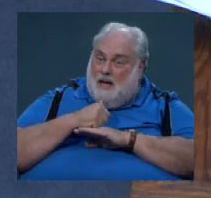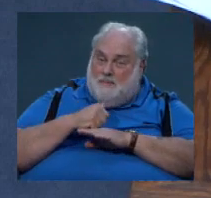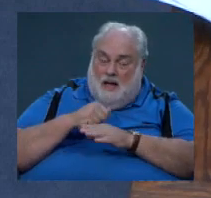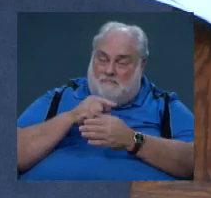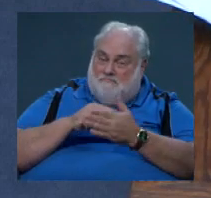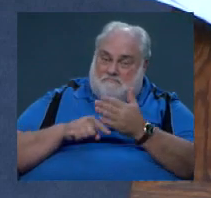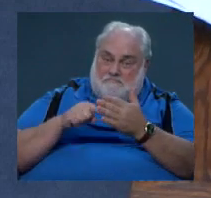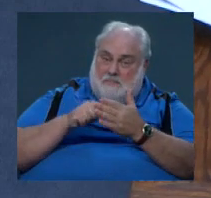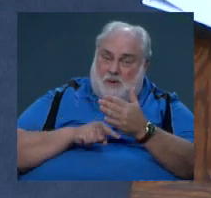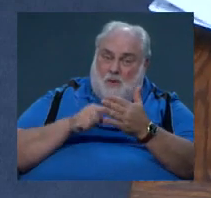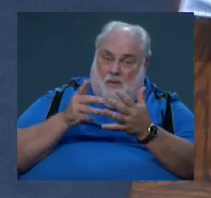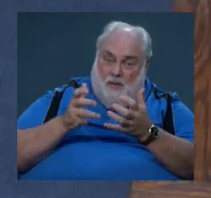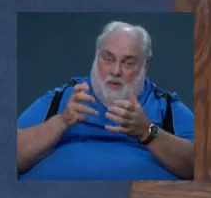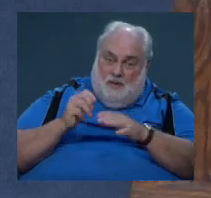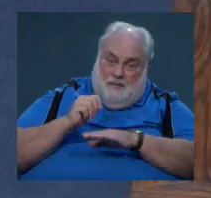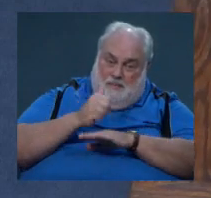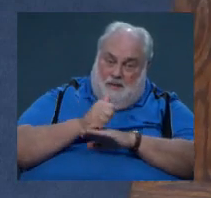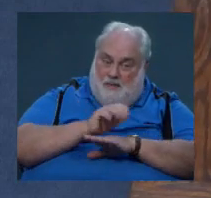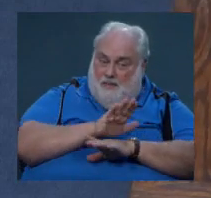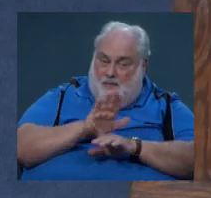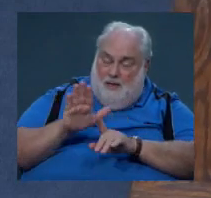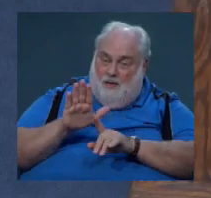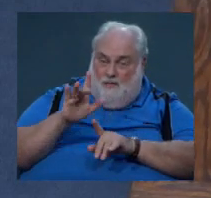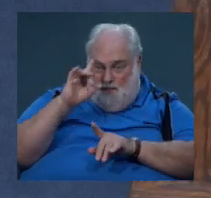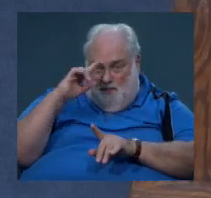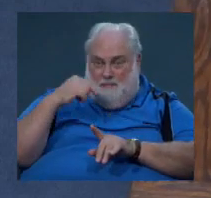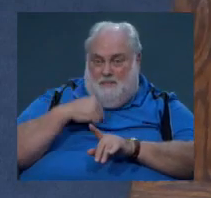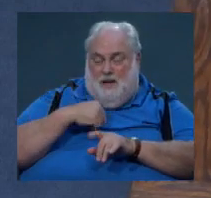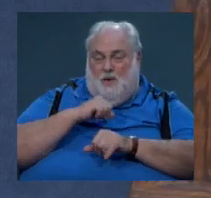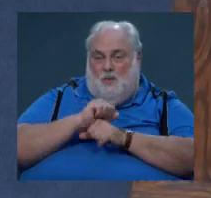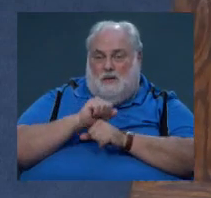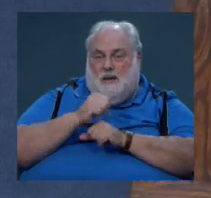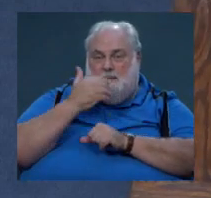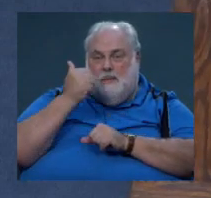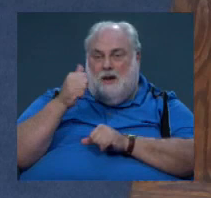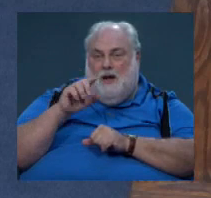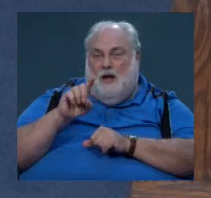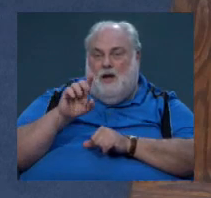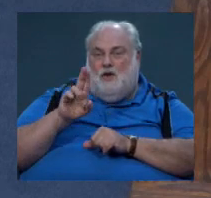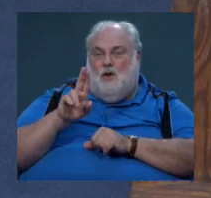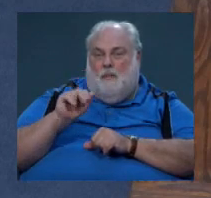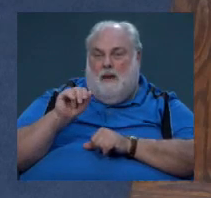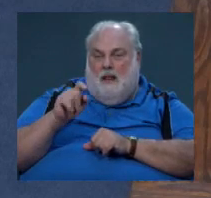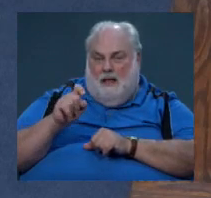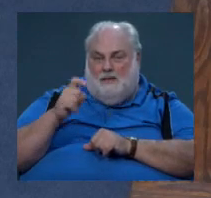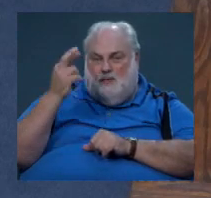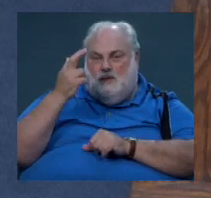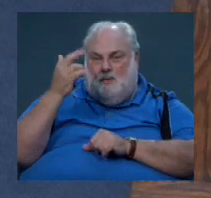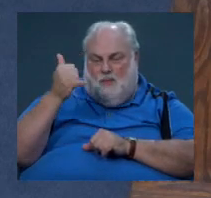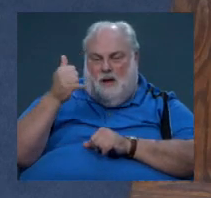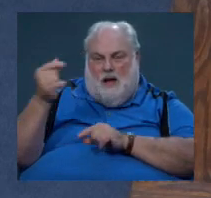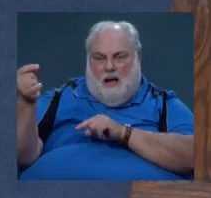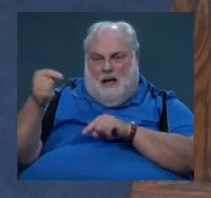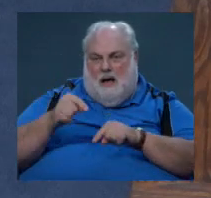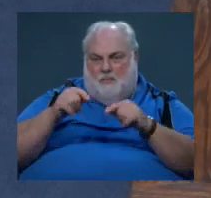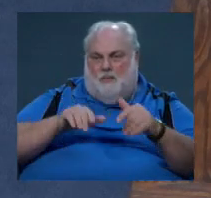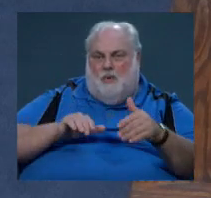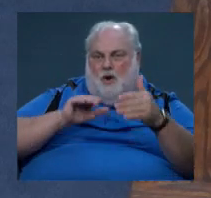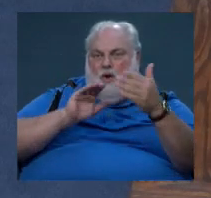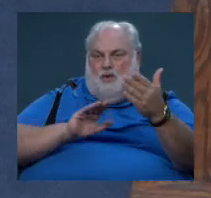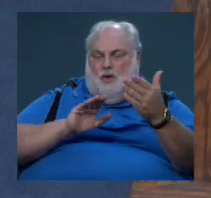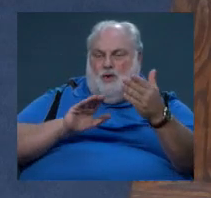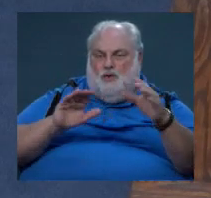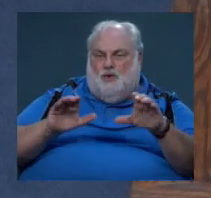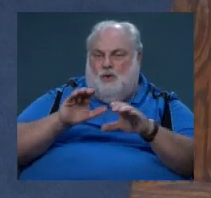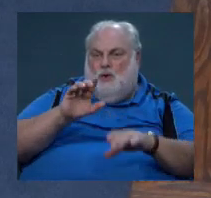for whatever they want to put on it, but for me, it works better, and that's why I come before the board to do